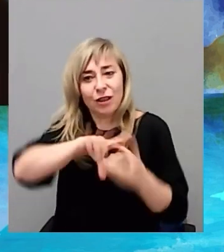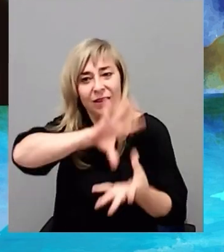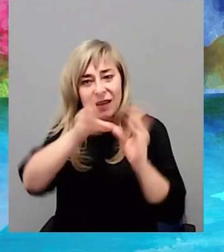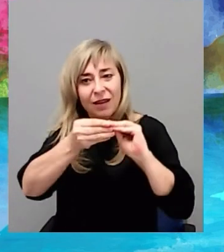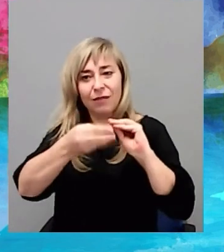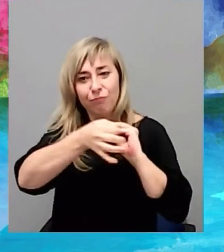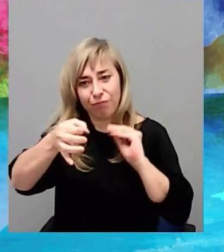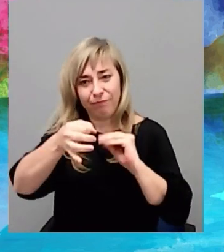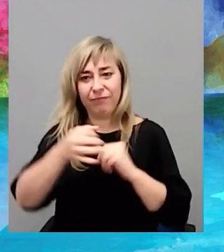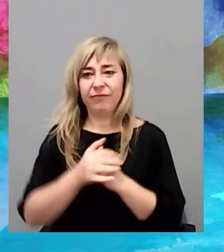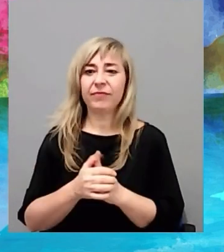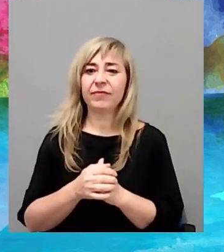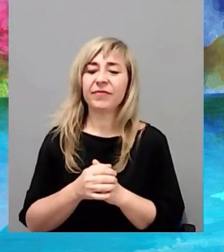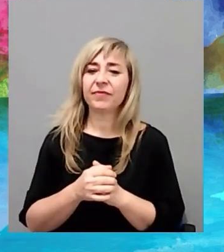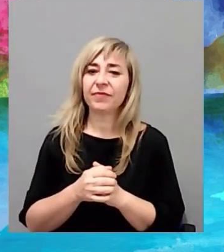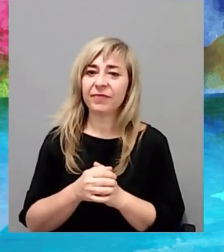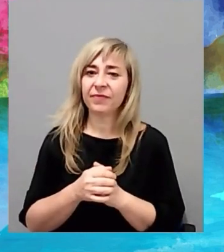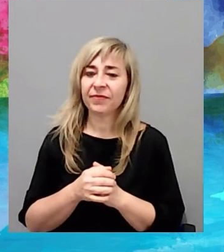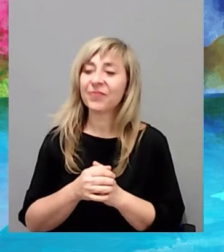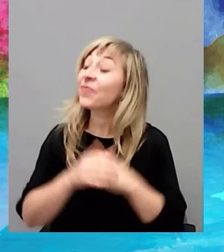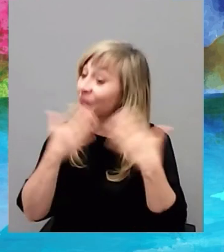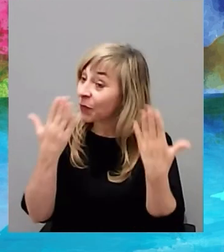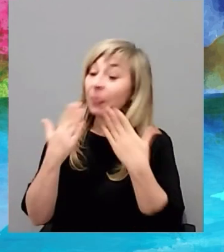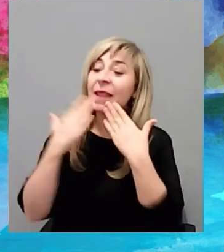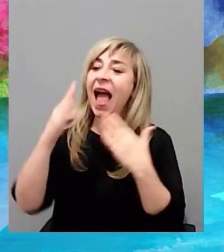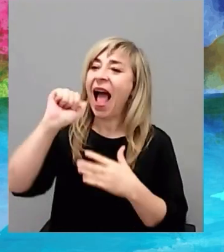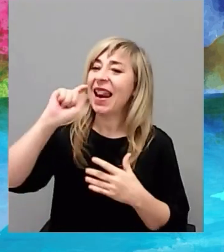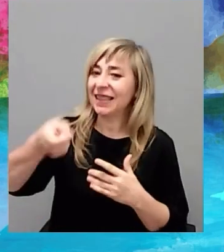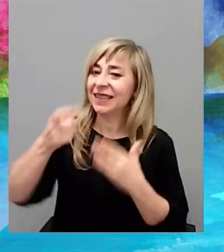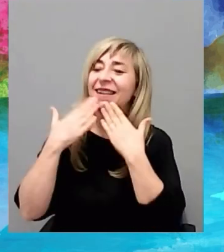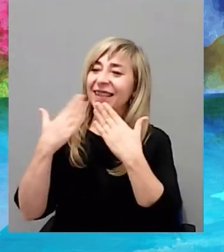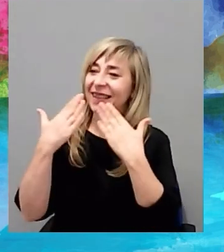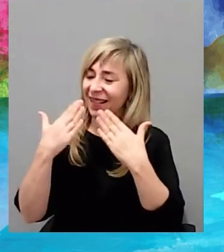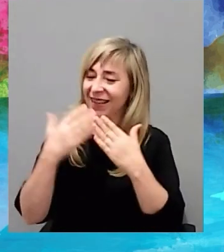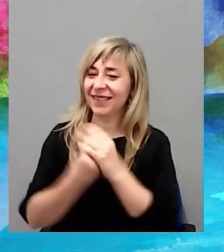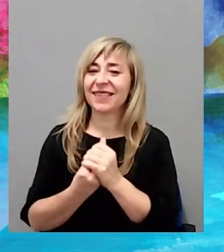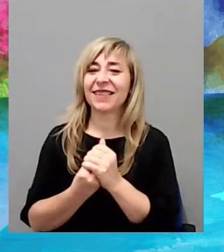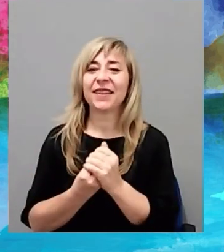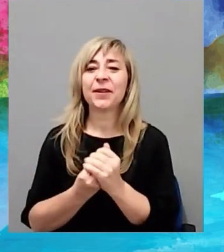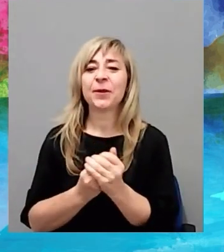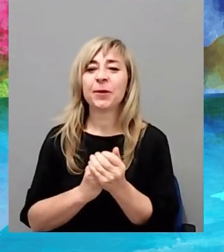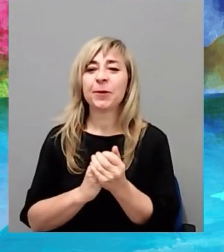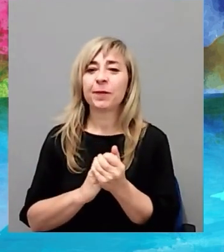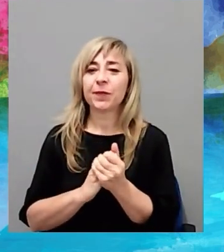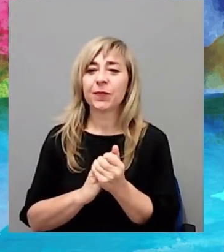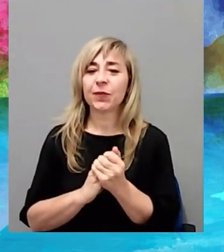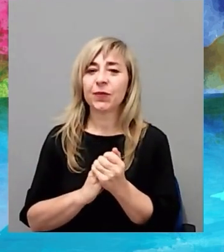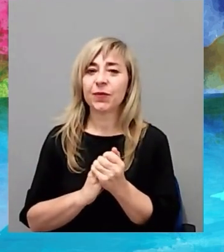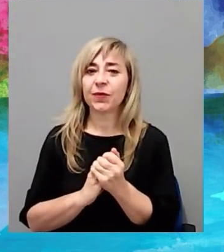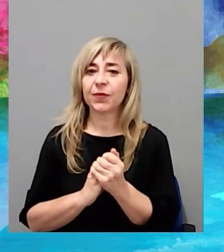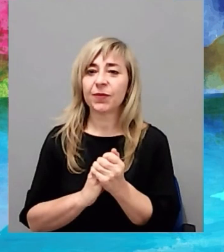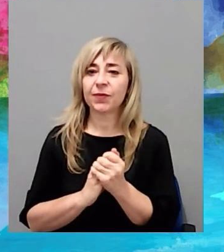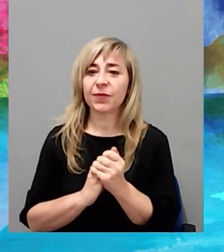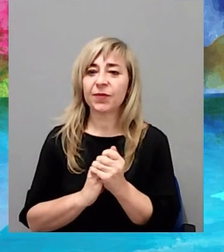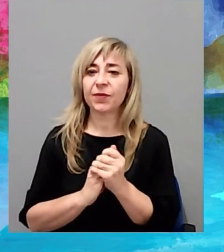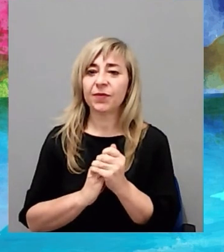cities need to speak up. Alex, to sum up, I would like to share with